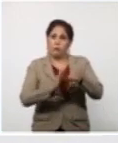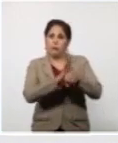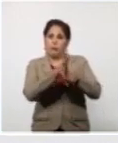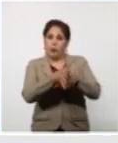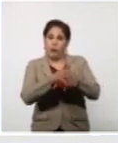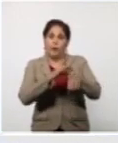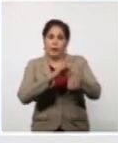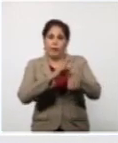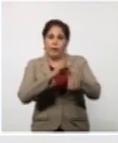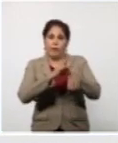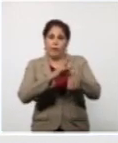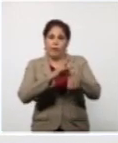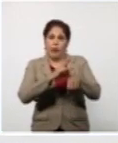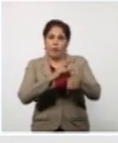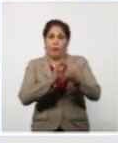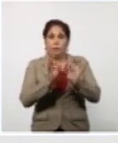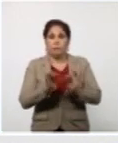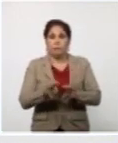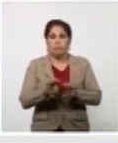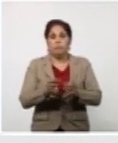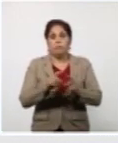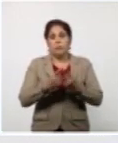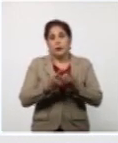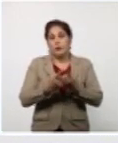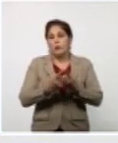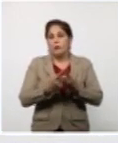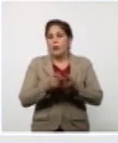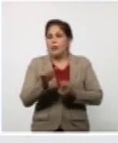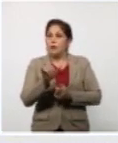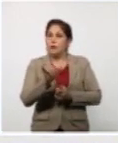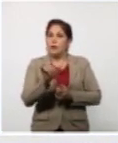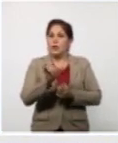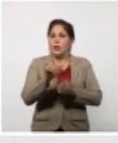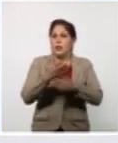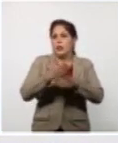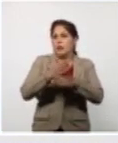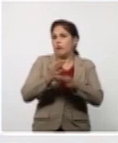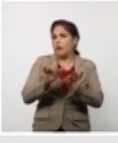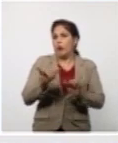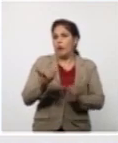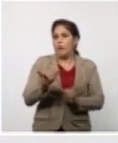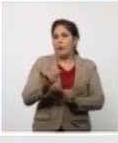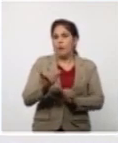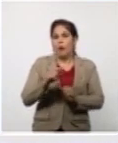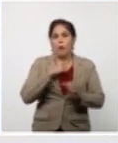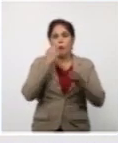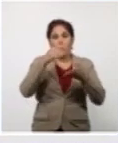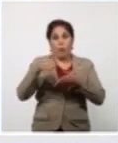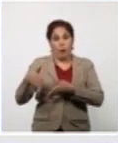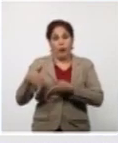We always regret the death of 83 people as a result of this disease in Cuba,